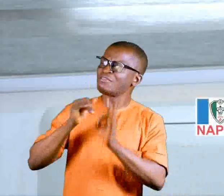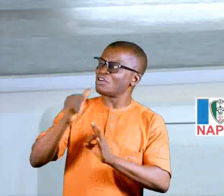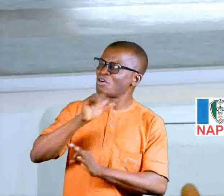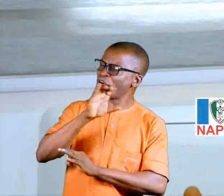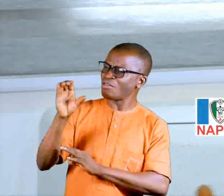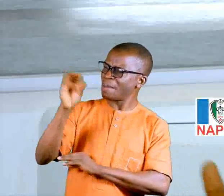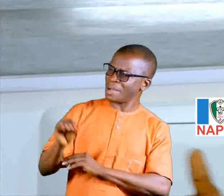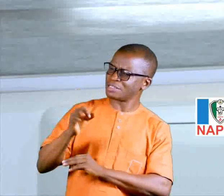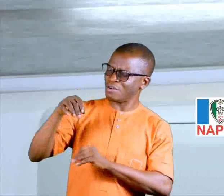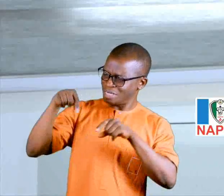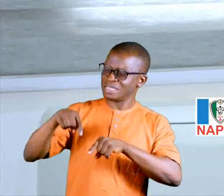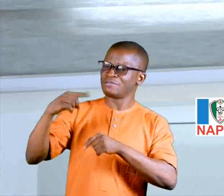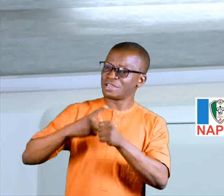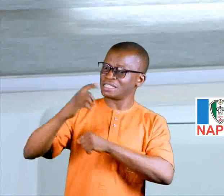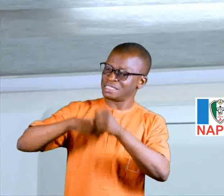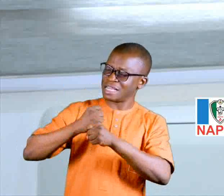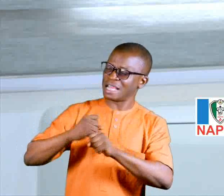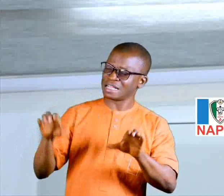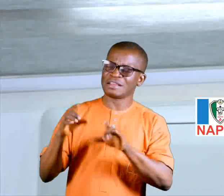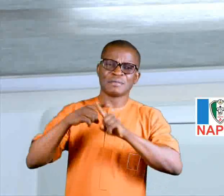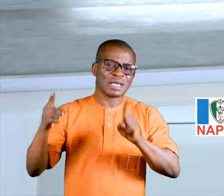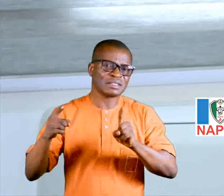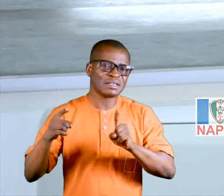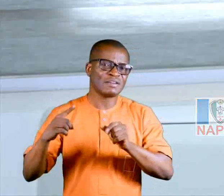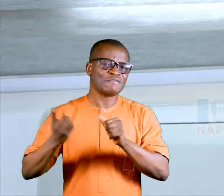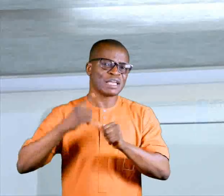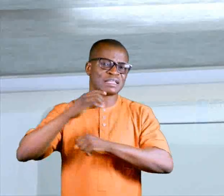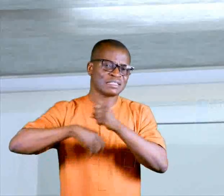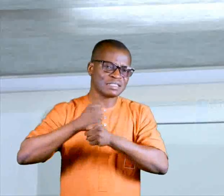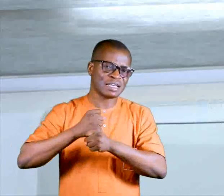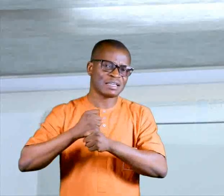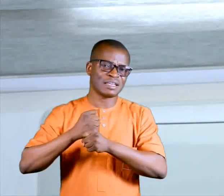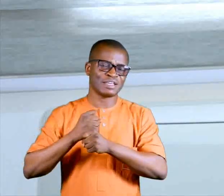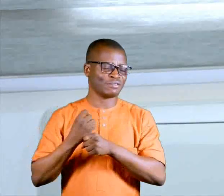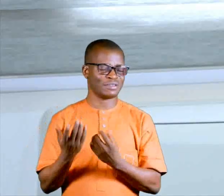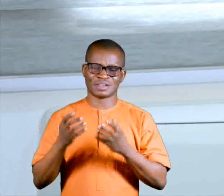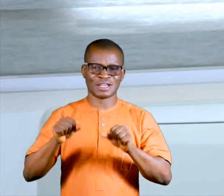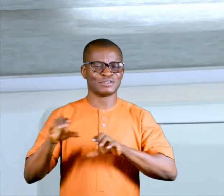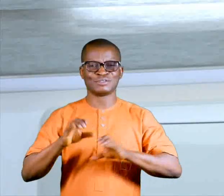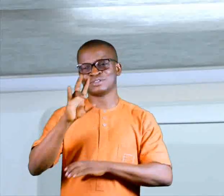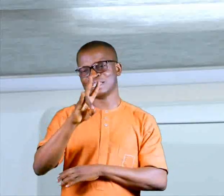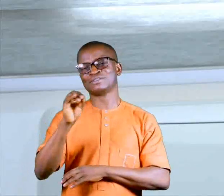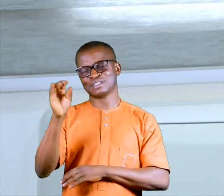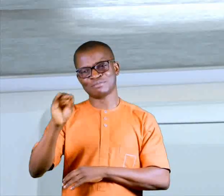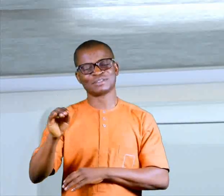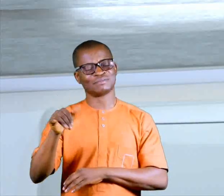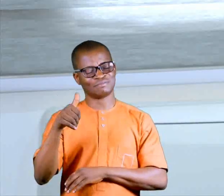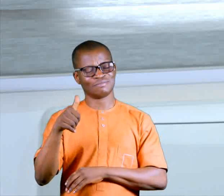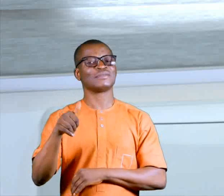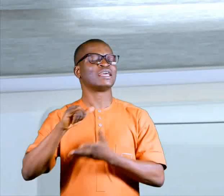not 100% of its first year activities, but when you hit the first year activity, when you hit 70%, I think